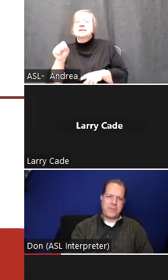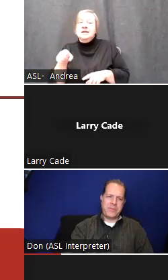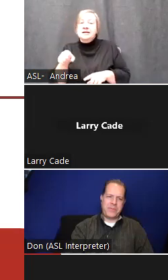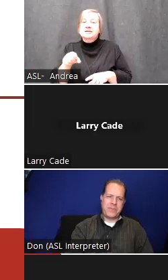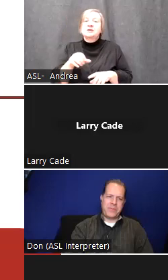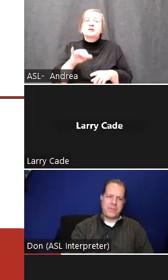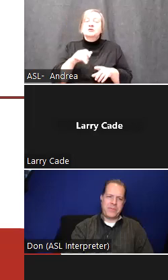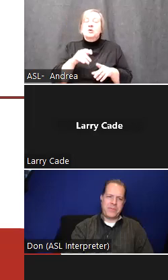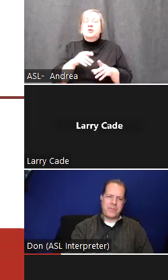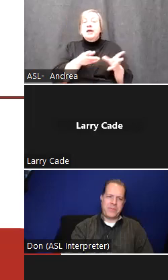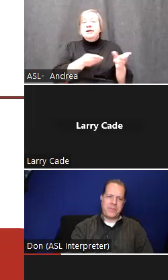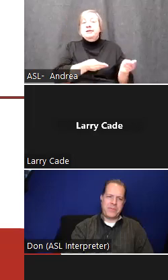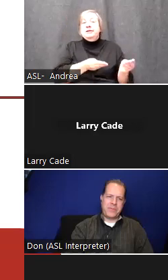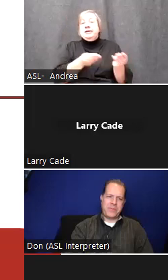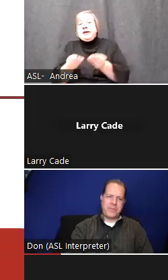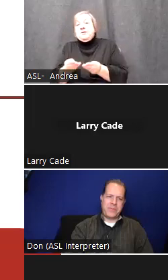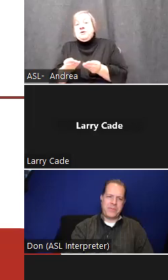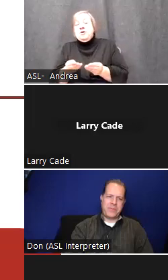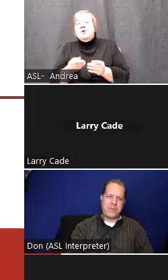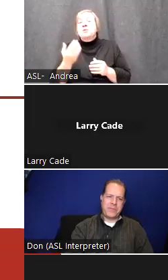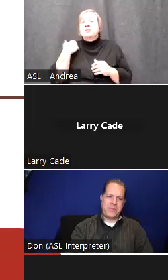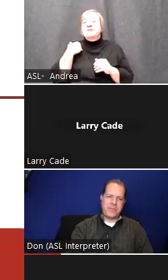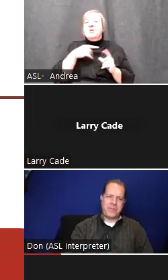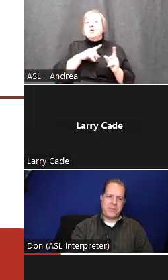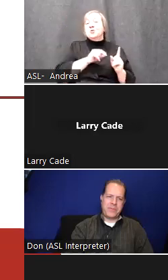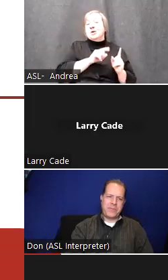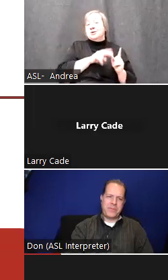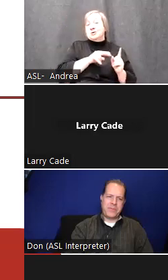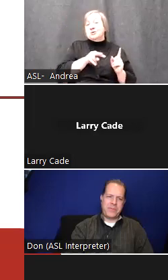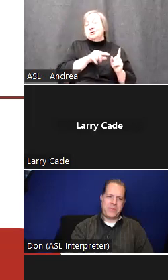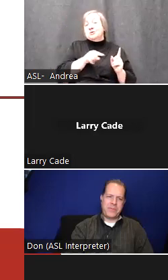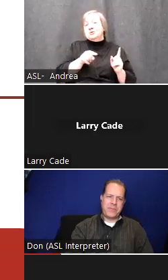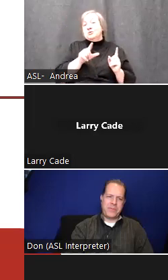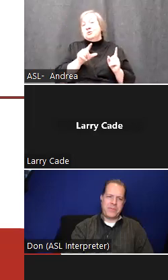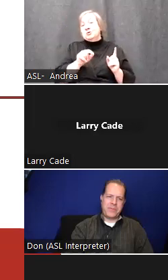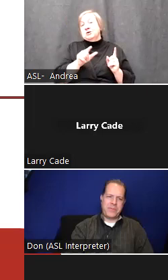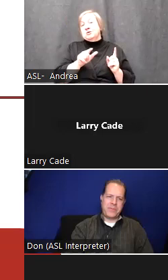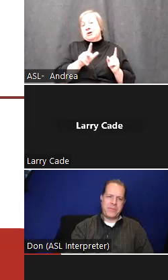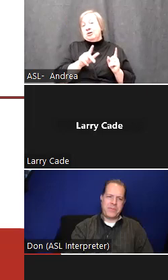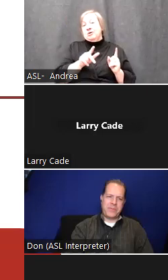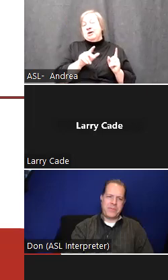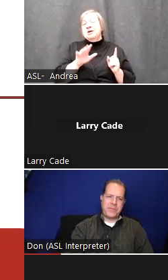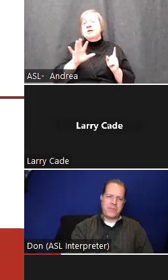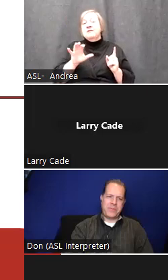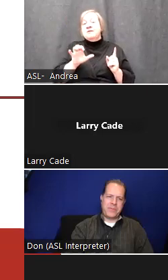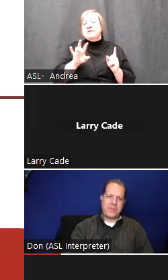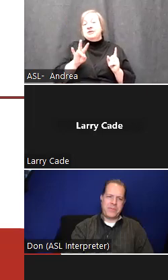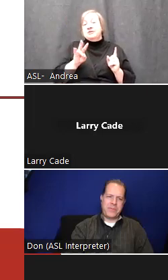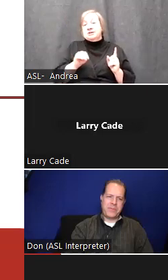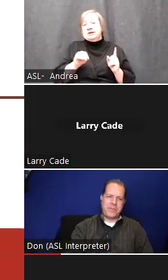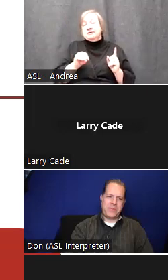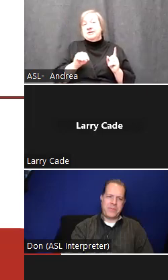carryover limit from 22 to 23 was $570. That limit went up